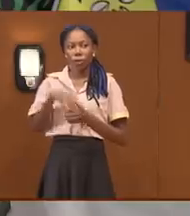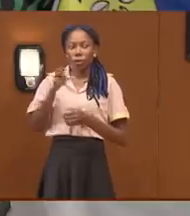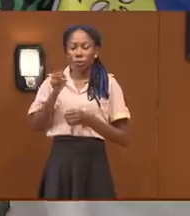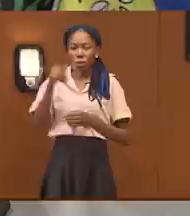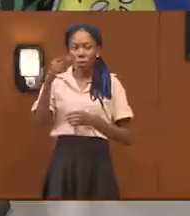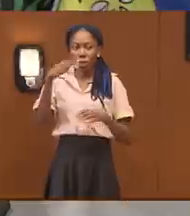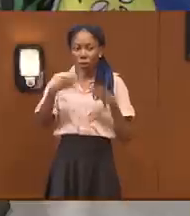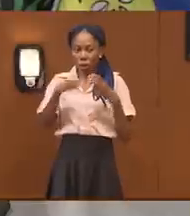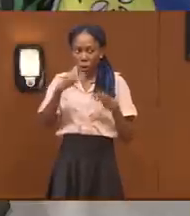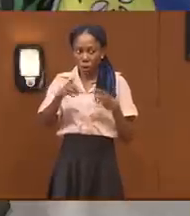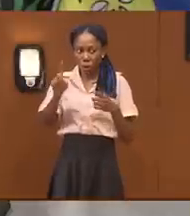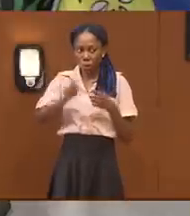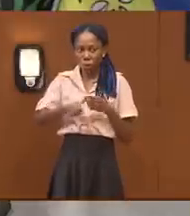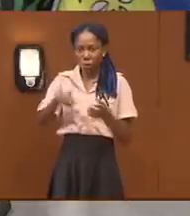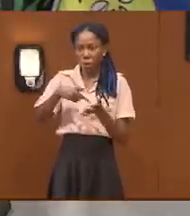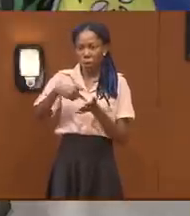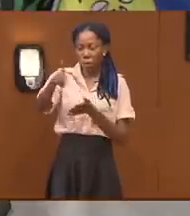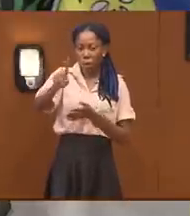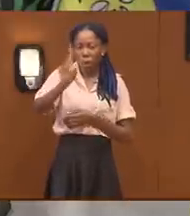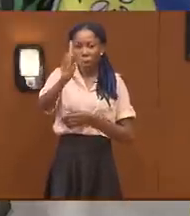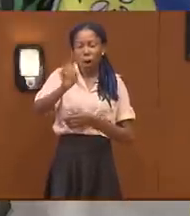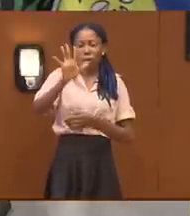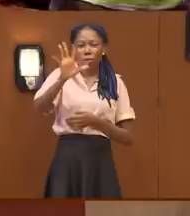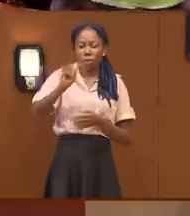court will assist you to pay him 150,000 naira.